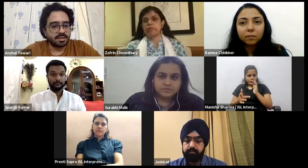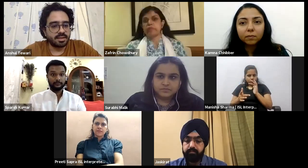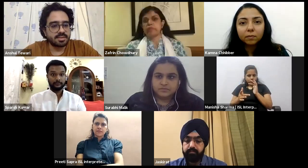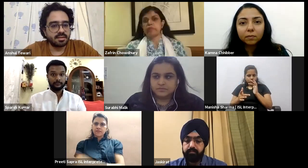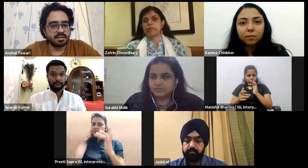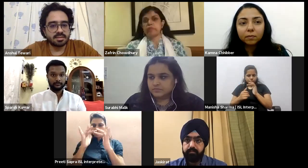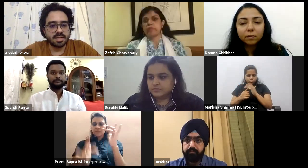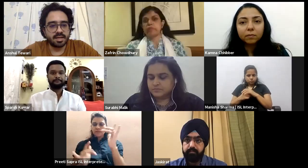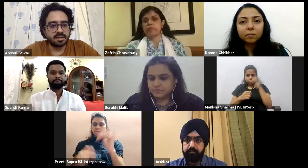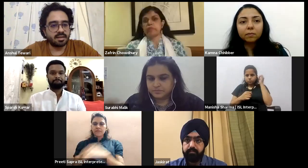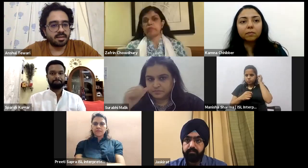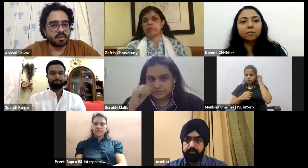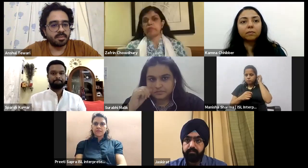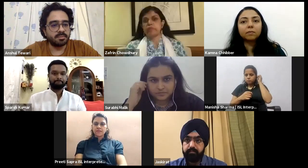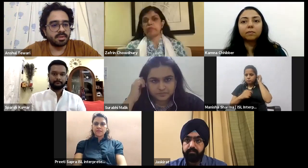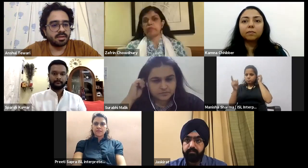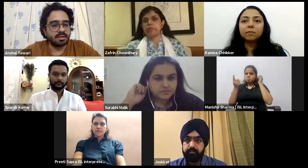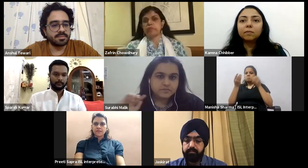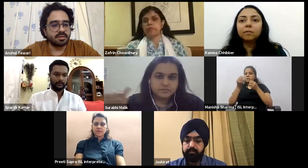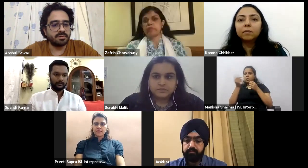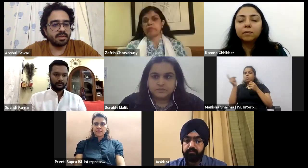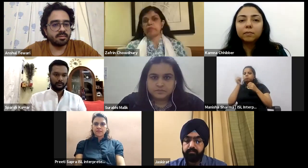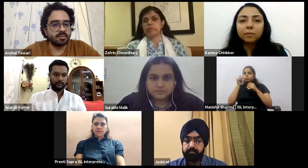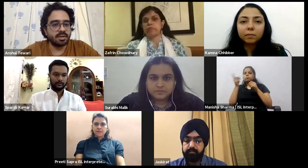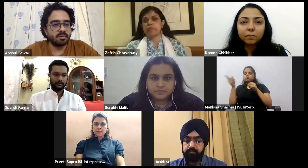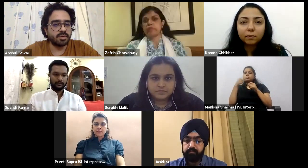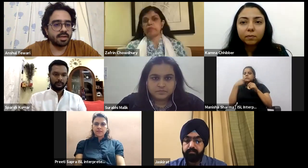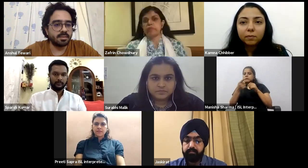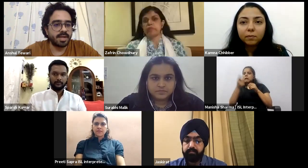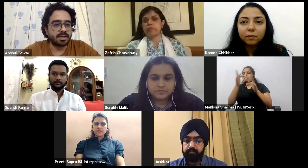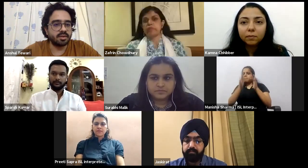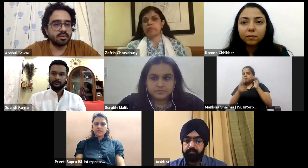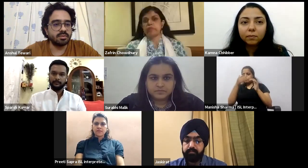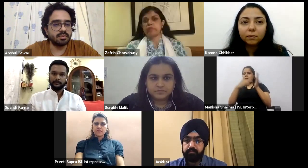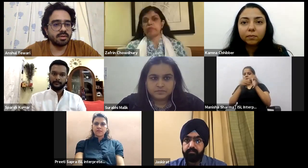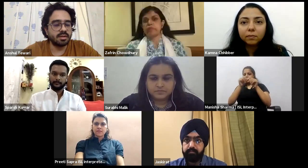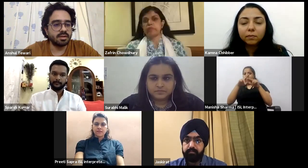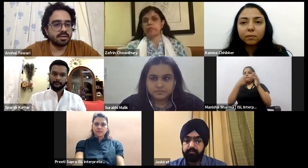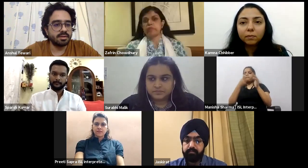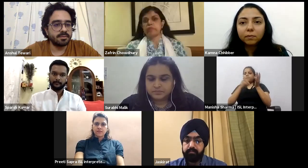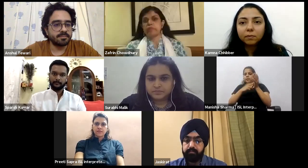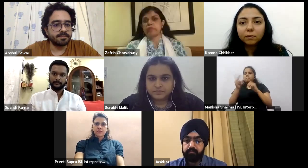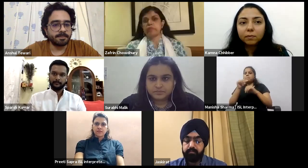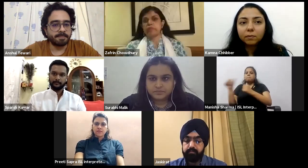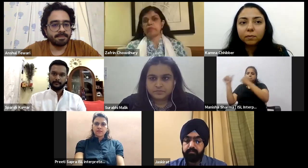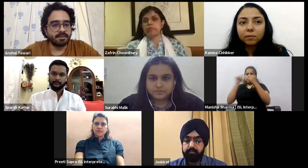I think there is a slight internet problem. Zafreen, we'll hopefully come back to.